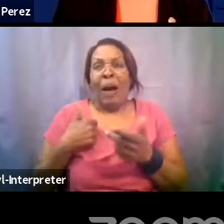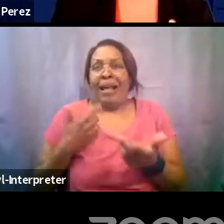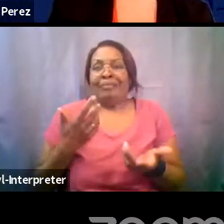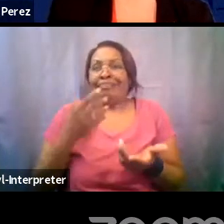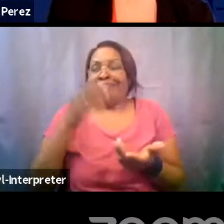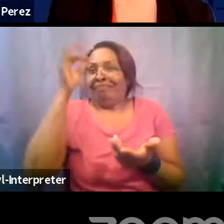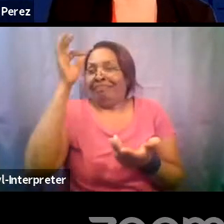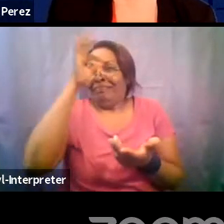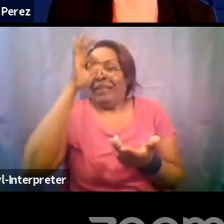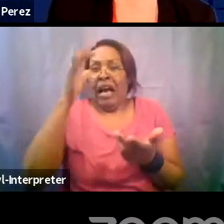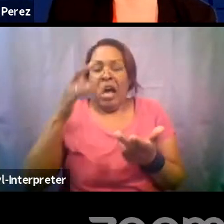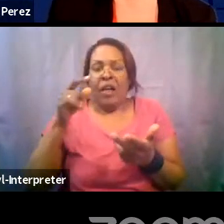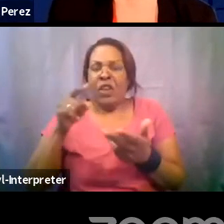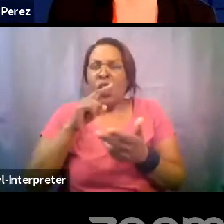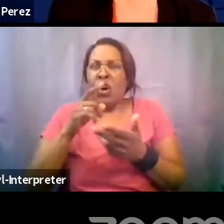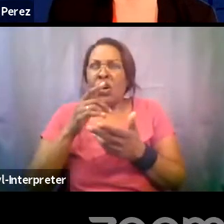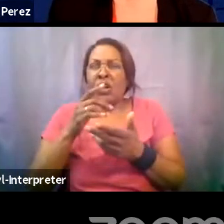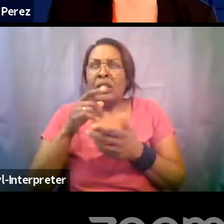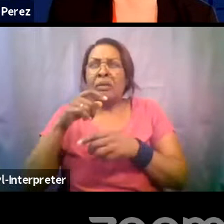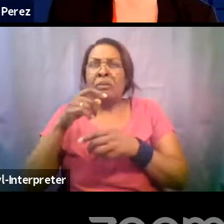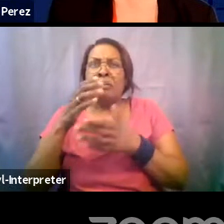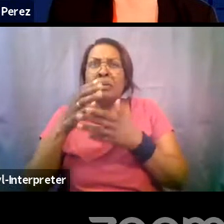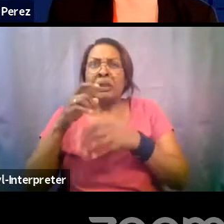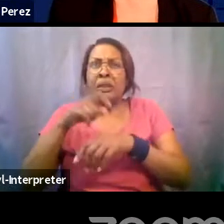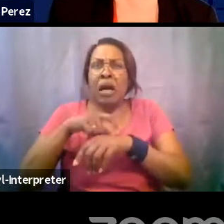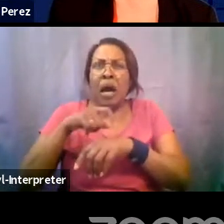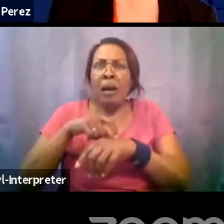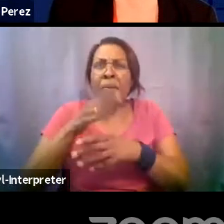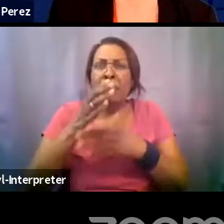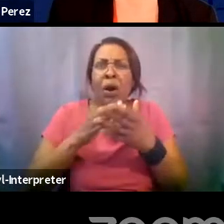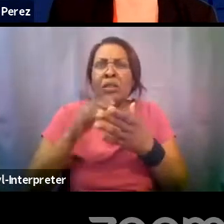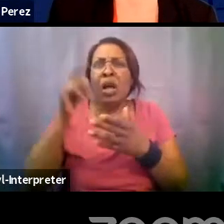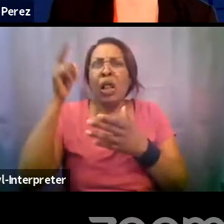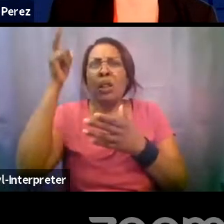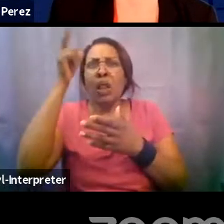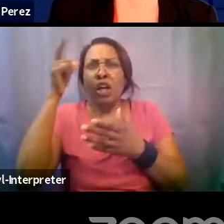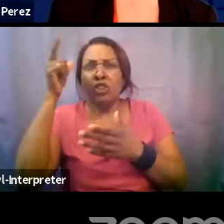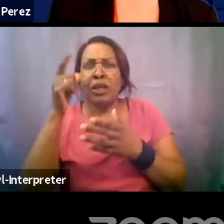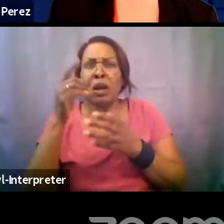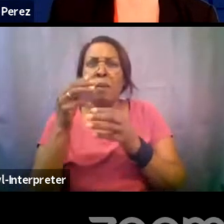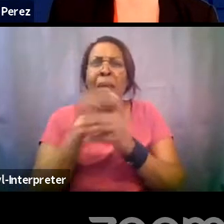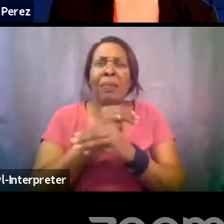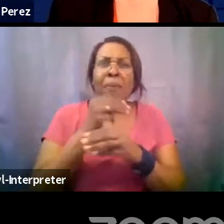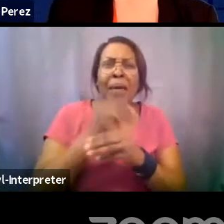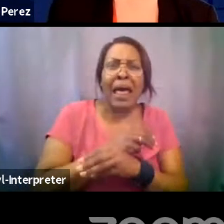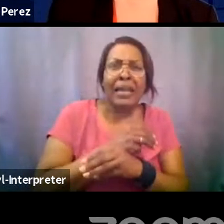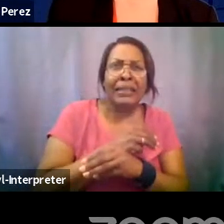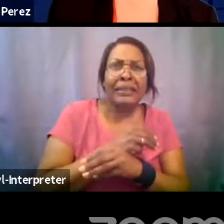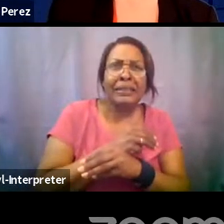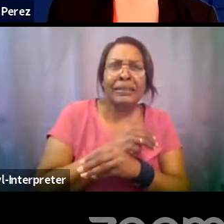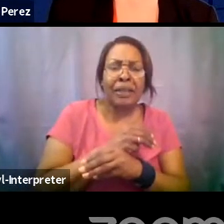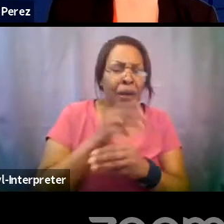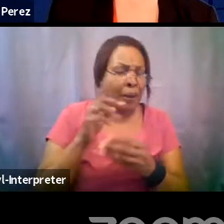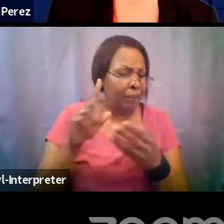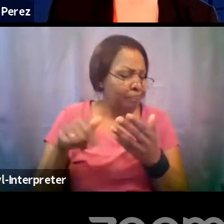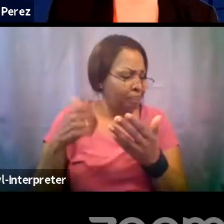here. There are time parts, there are logic parts, there are mathematical parts, there are